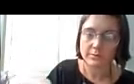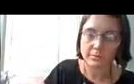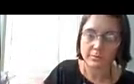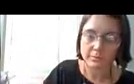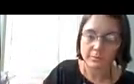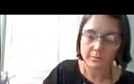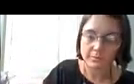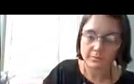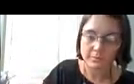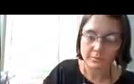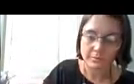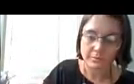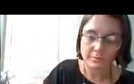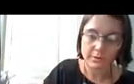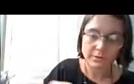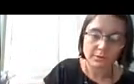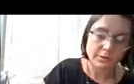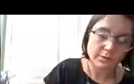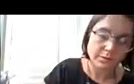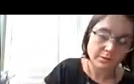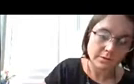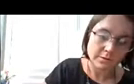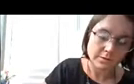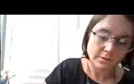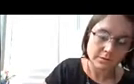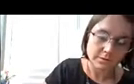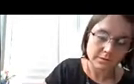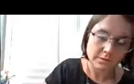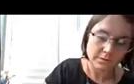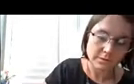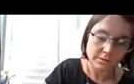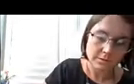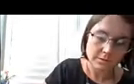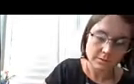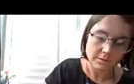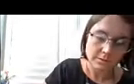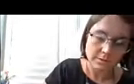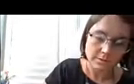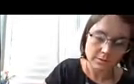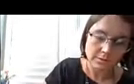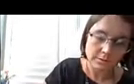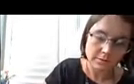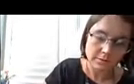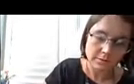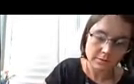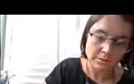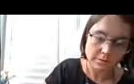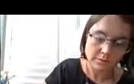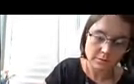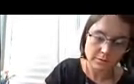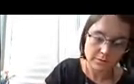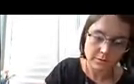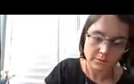others could be declining. So they might have more jobs or fewer jobs.